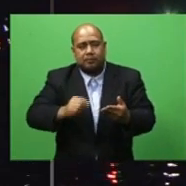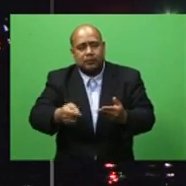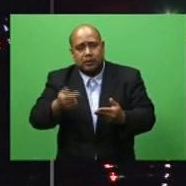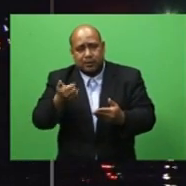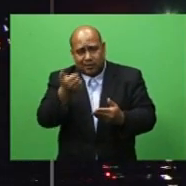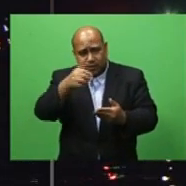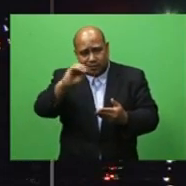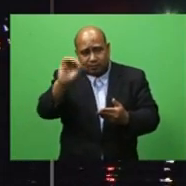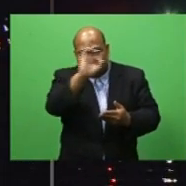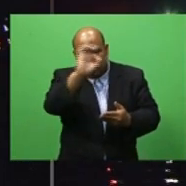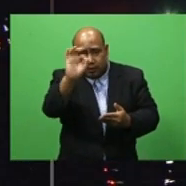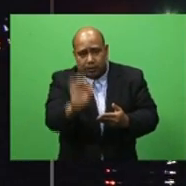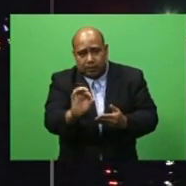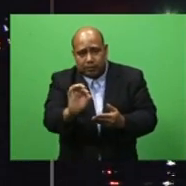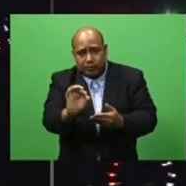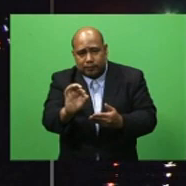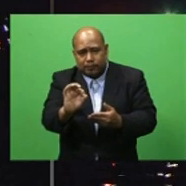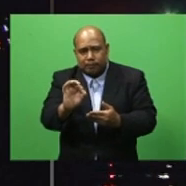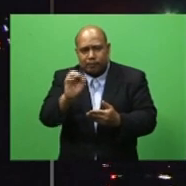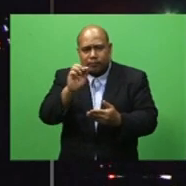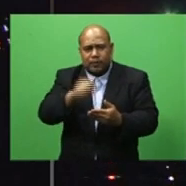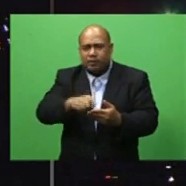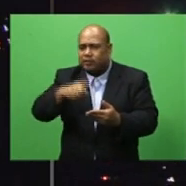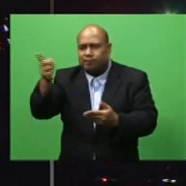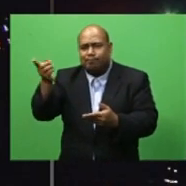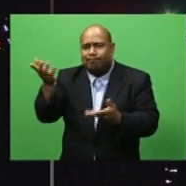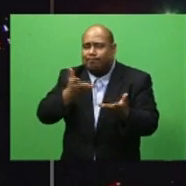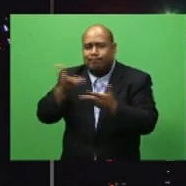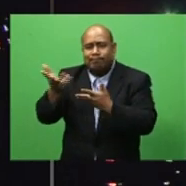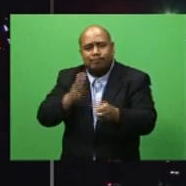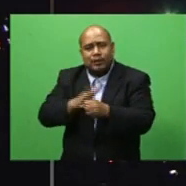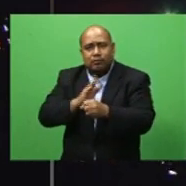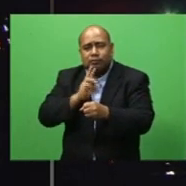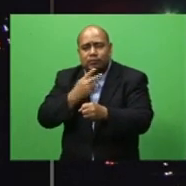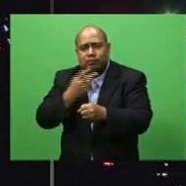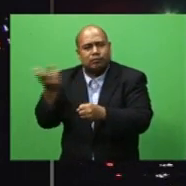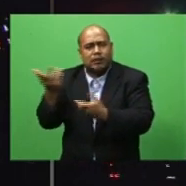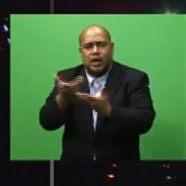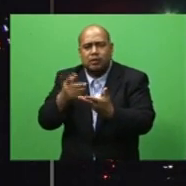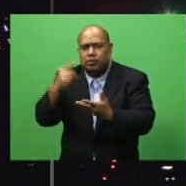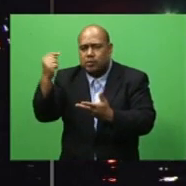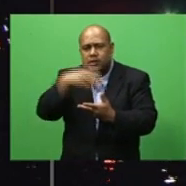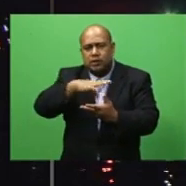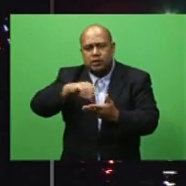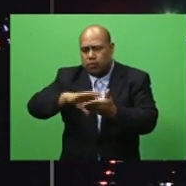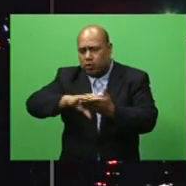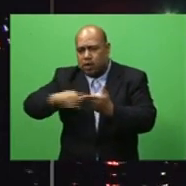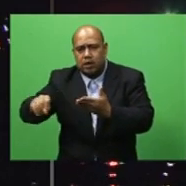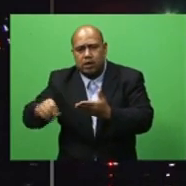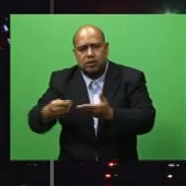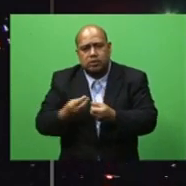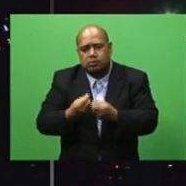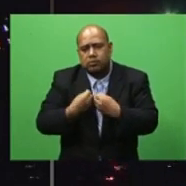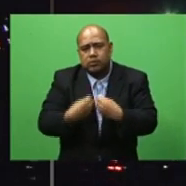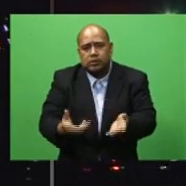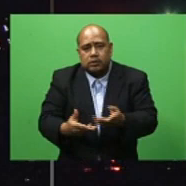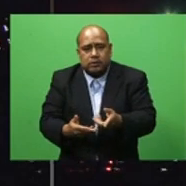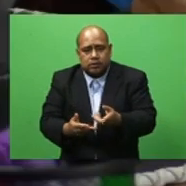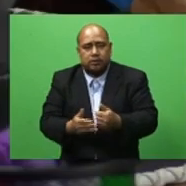of these consultants have tricked their clients, causing losses of up to $100,000. Josiah Nunga has more.